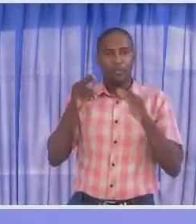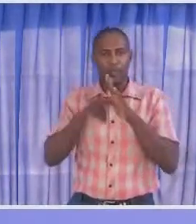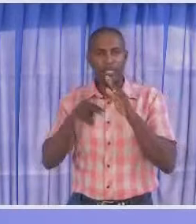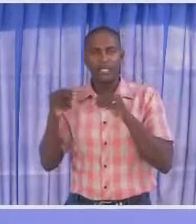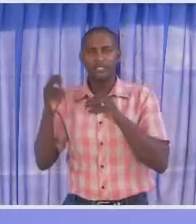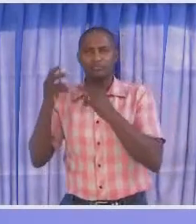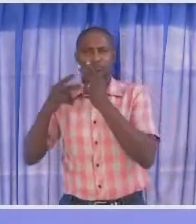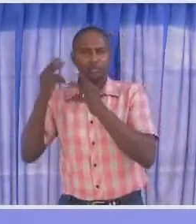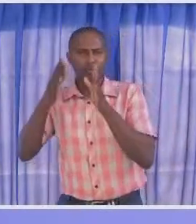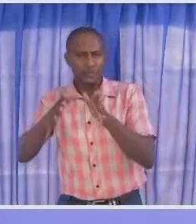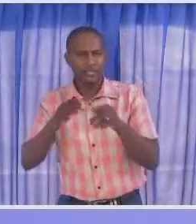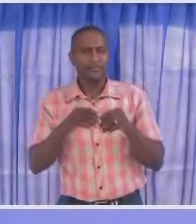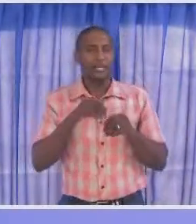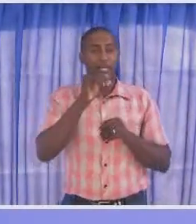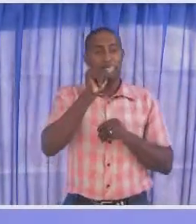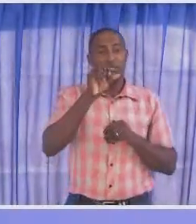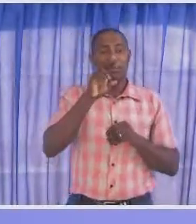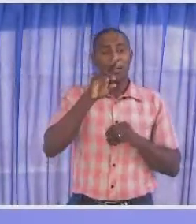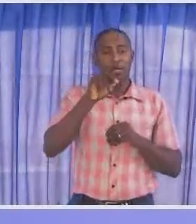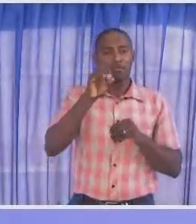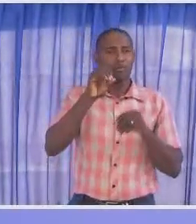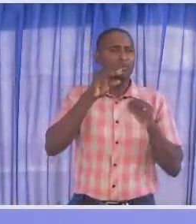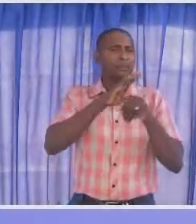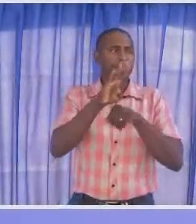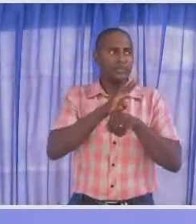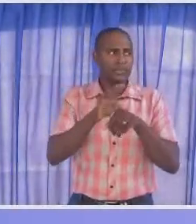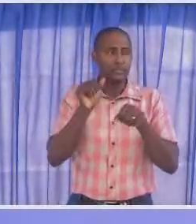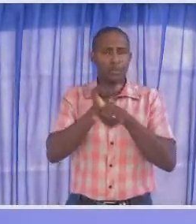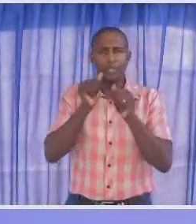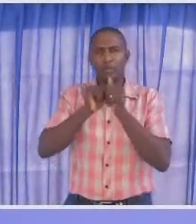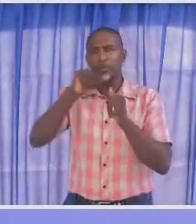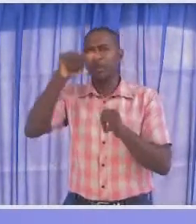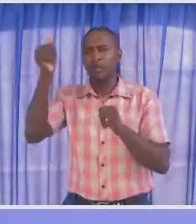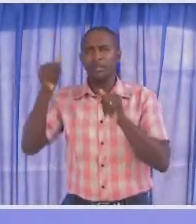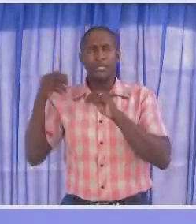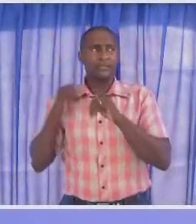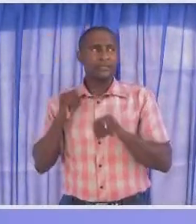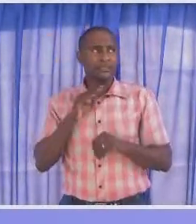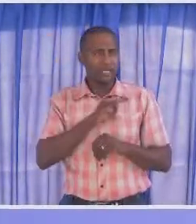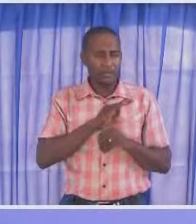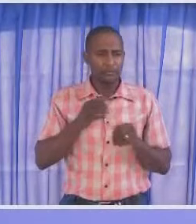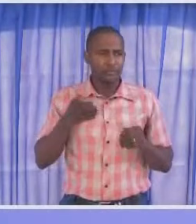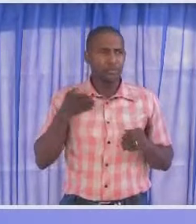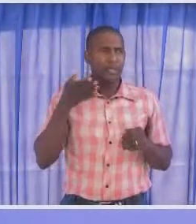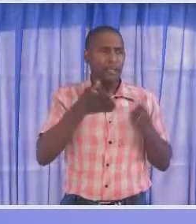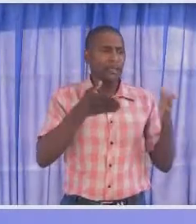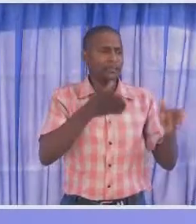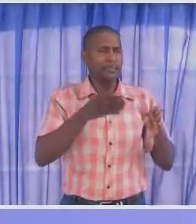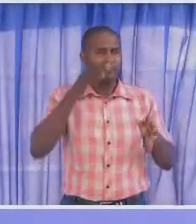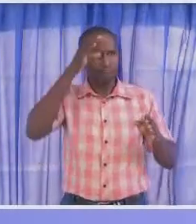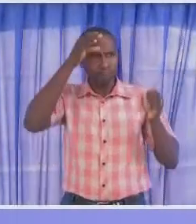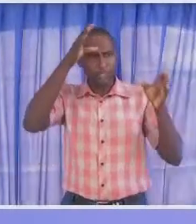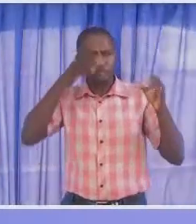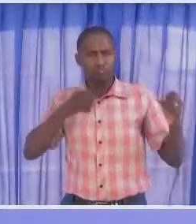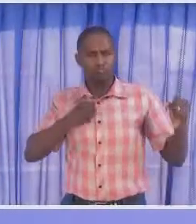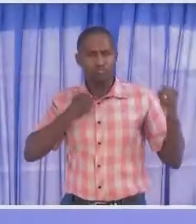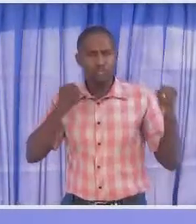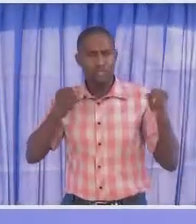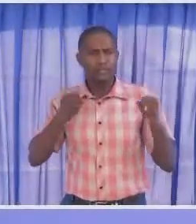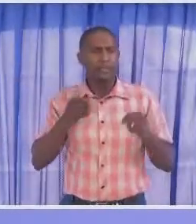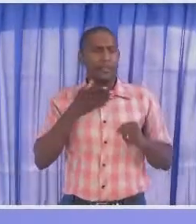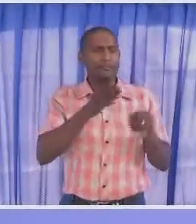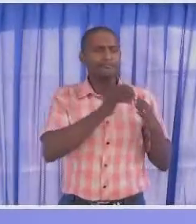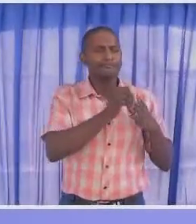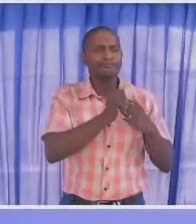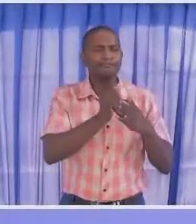and the creative industries. They've worked with faculty and other staff to strengthen their knowledge so they can better guide their